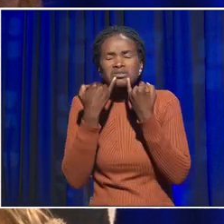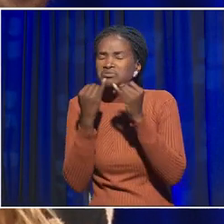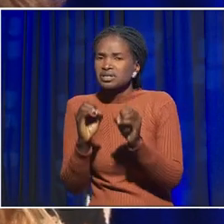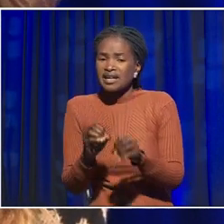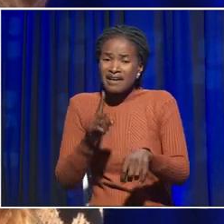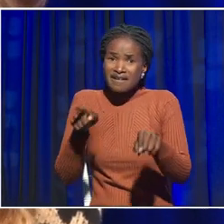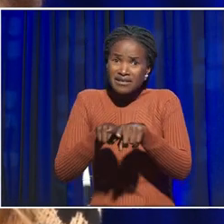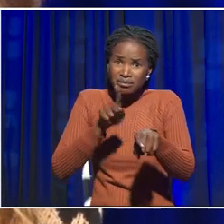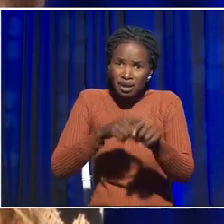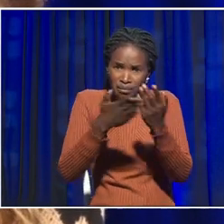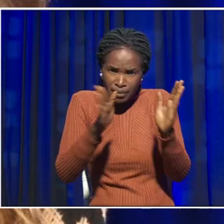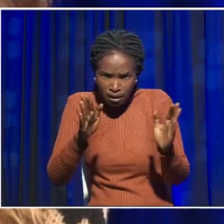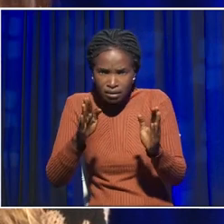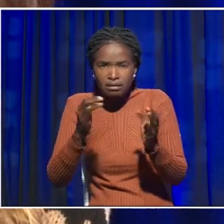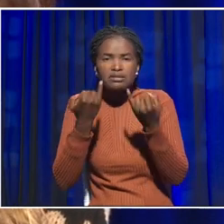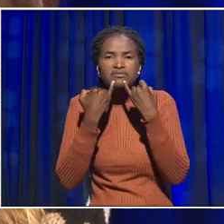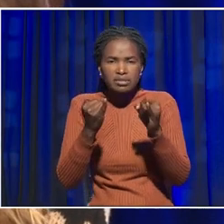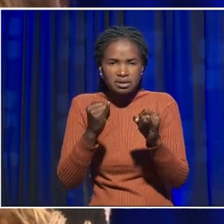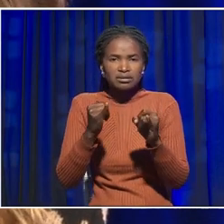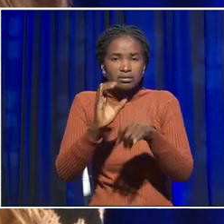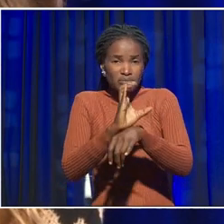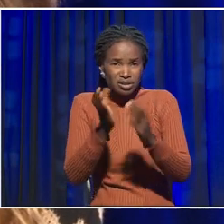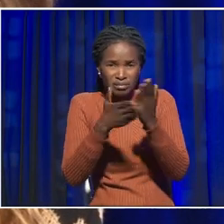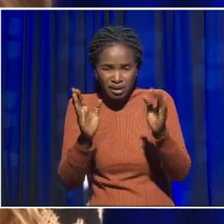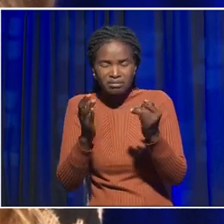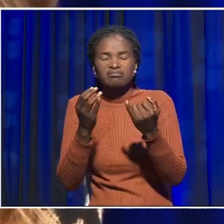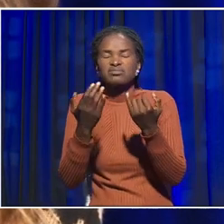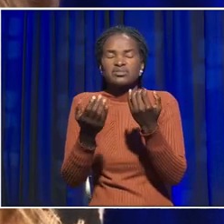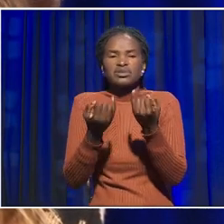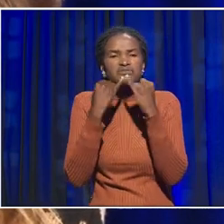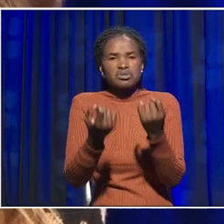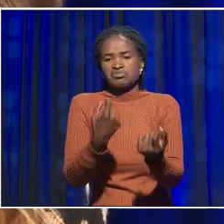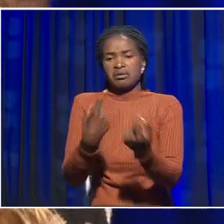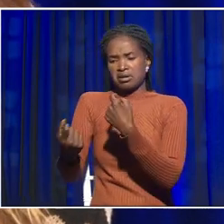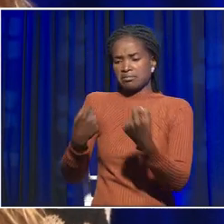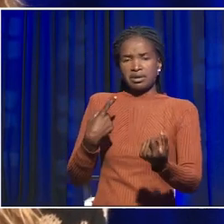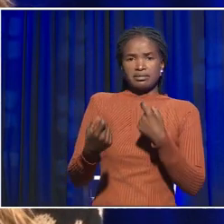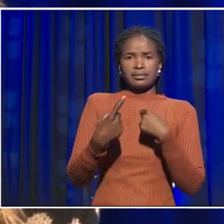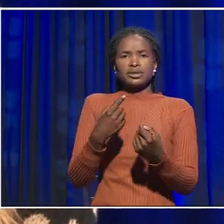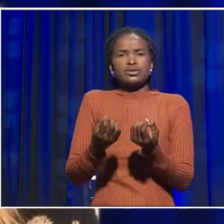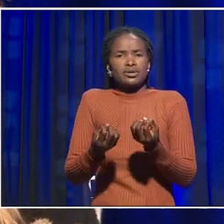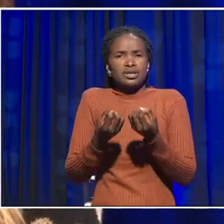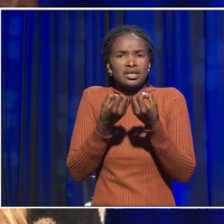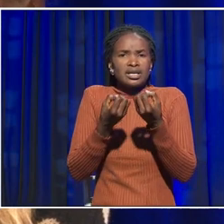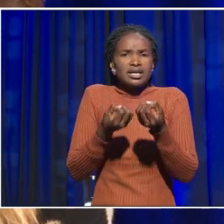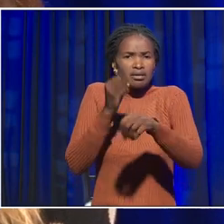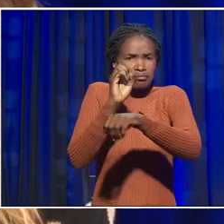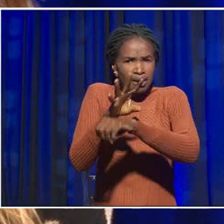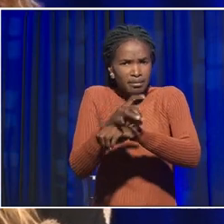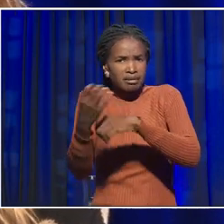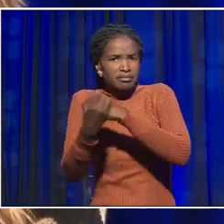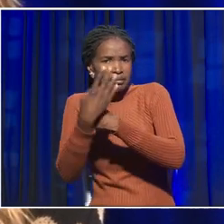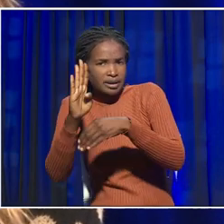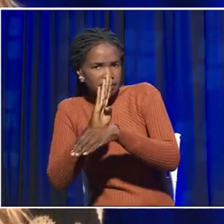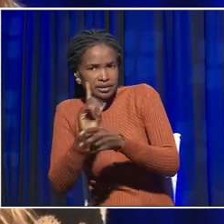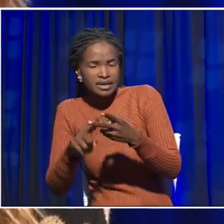on the spot. And it provides insights to our businesses, but also to our in